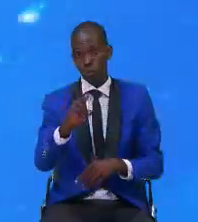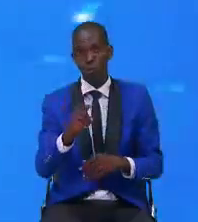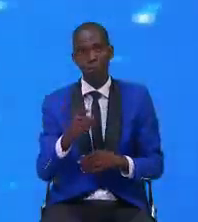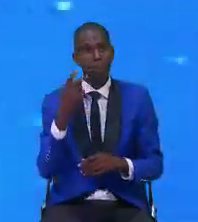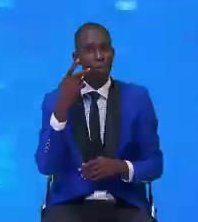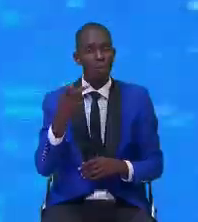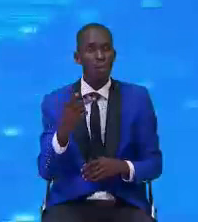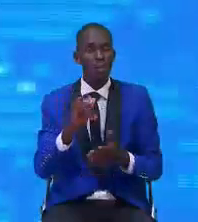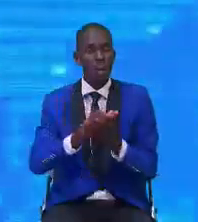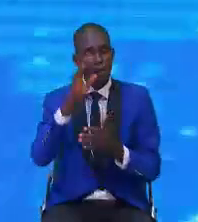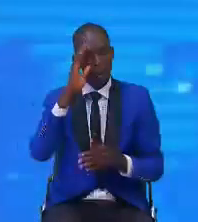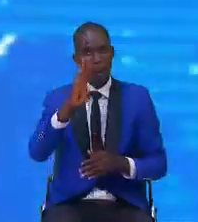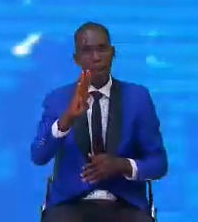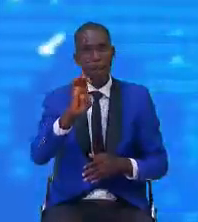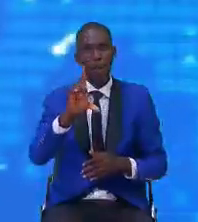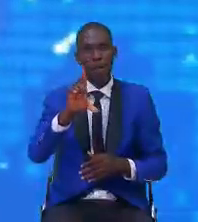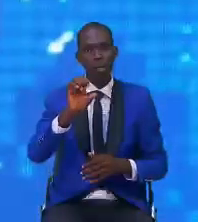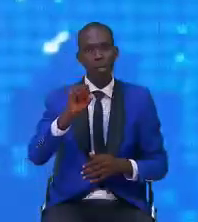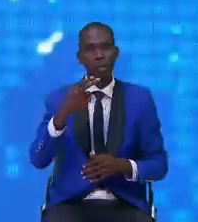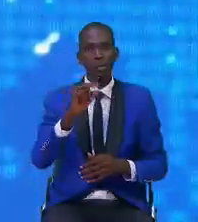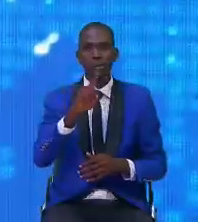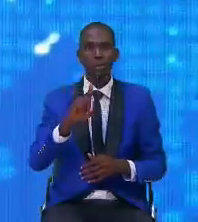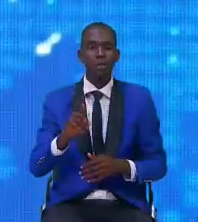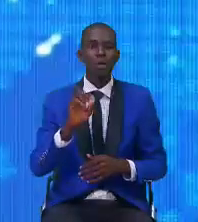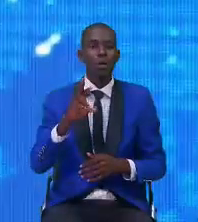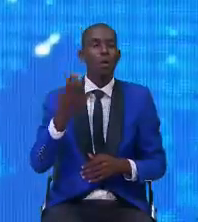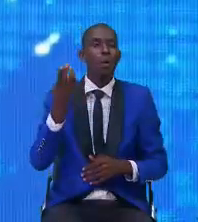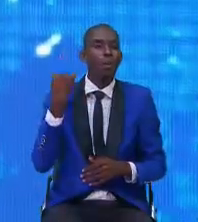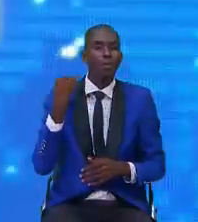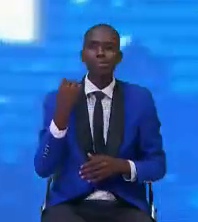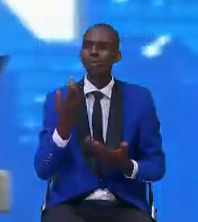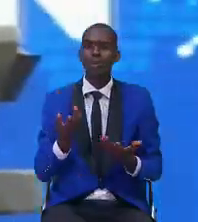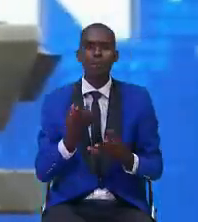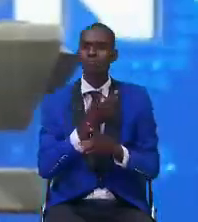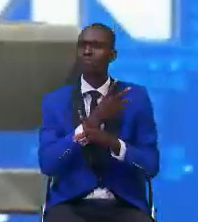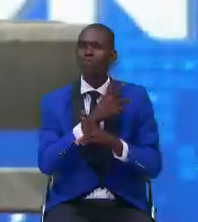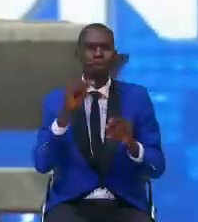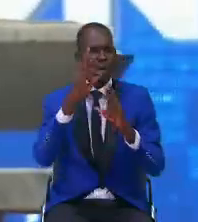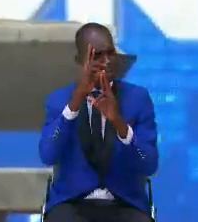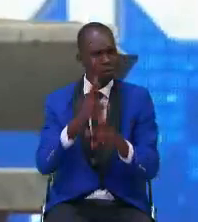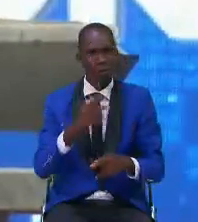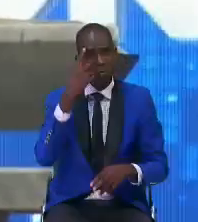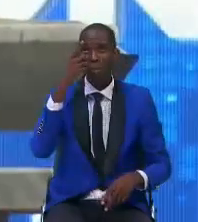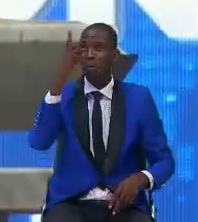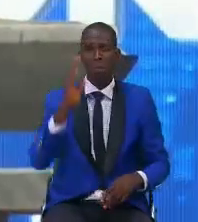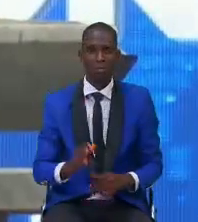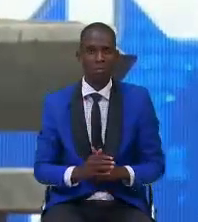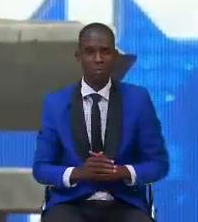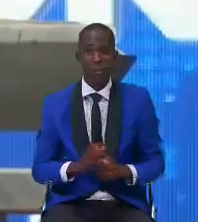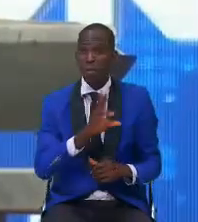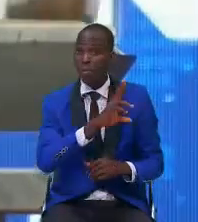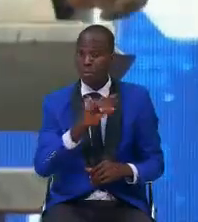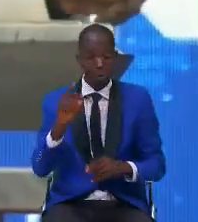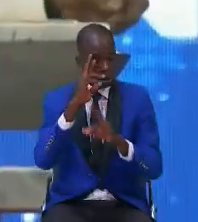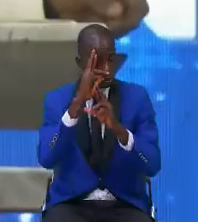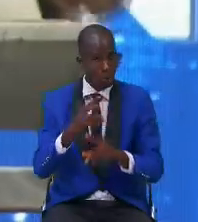Number one, haughtiness. That man was haughty. No respect for God. No respect